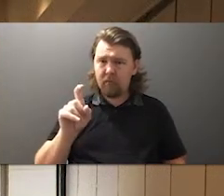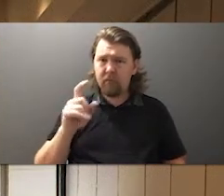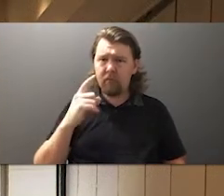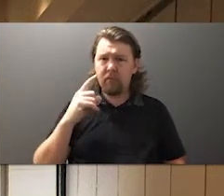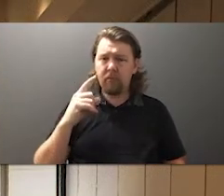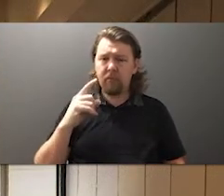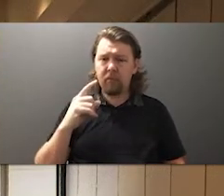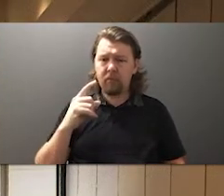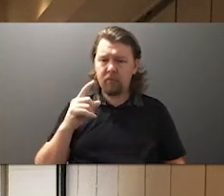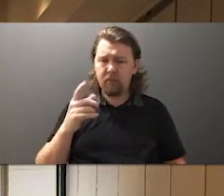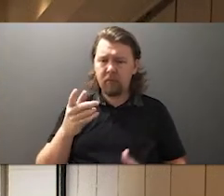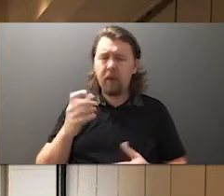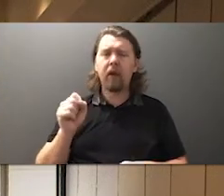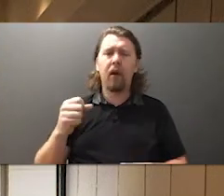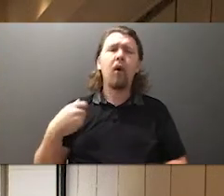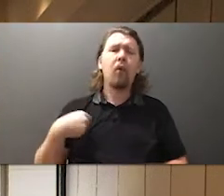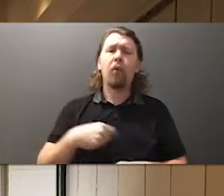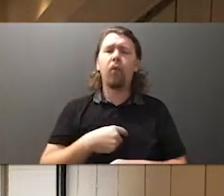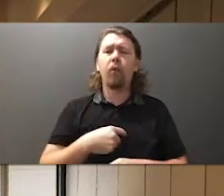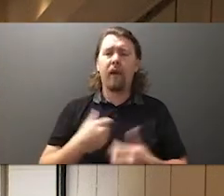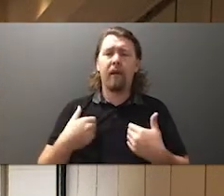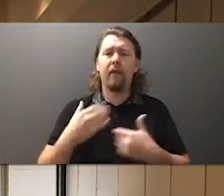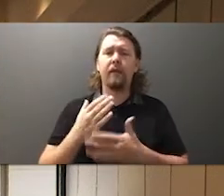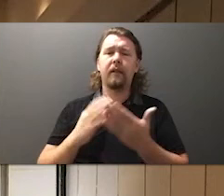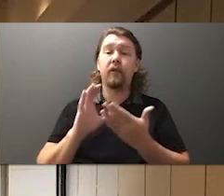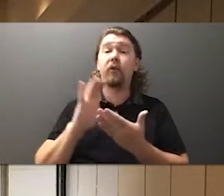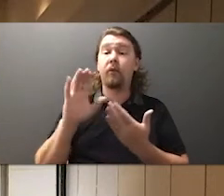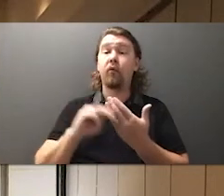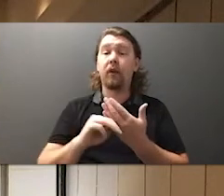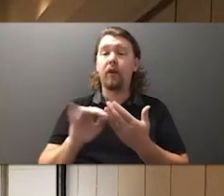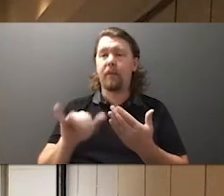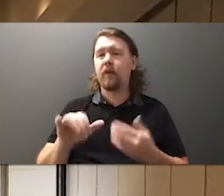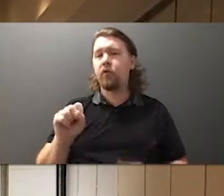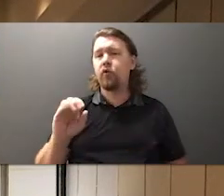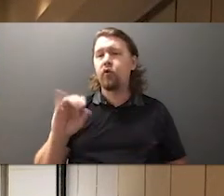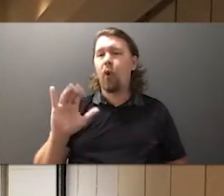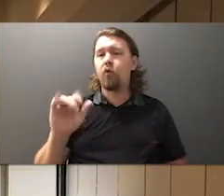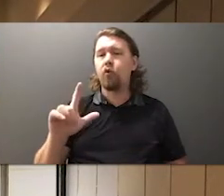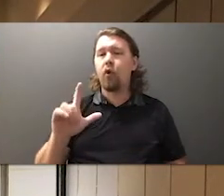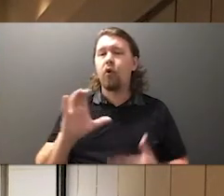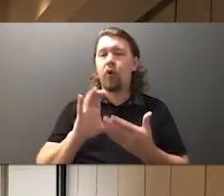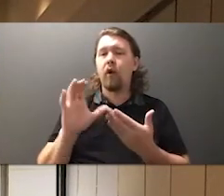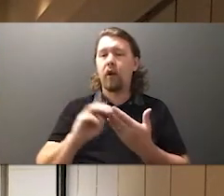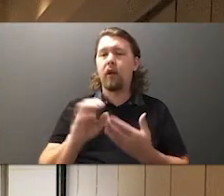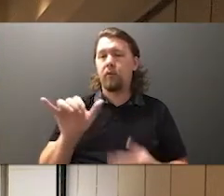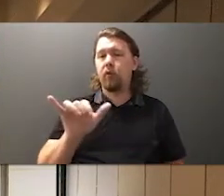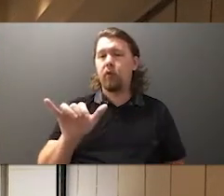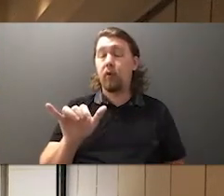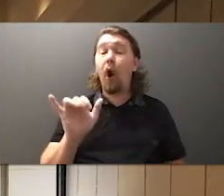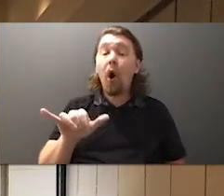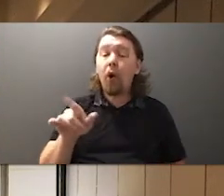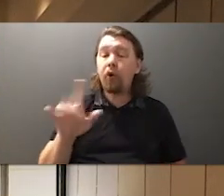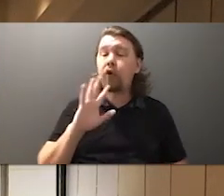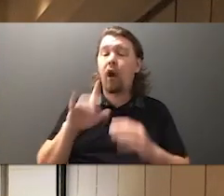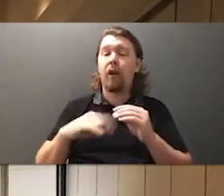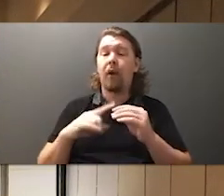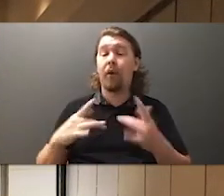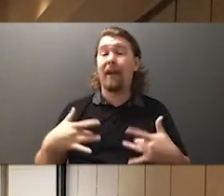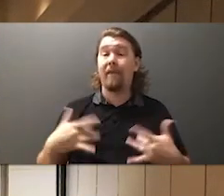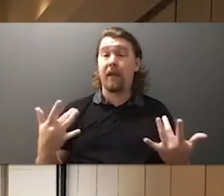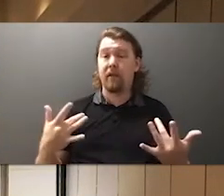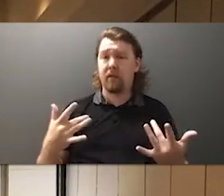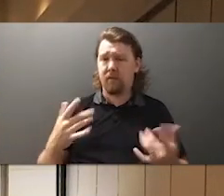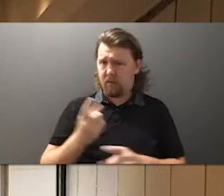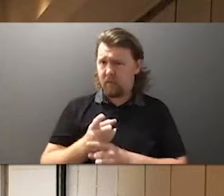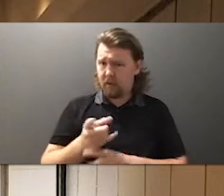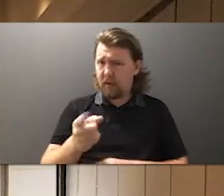about the social? I think we have. Don't we have social stuff? We do. There is some curriculum that's a social curriculum as well. So. Oh, events.